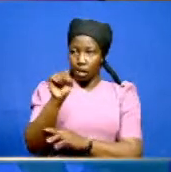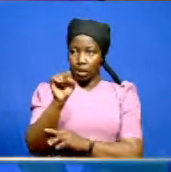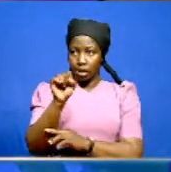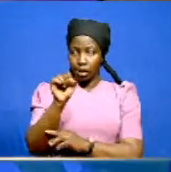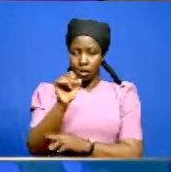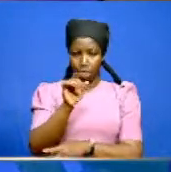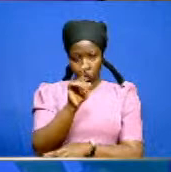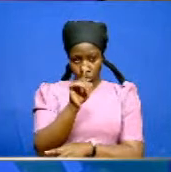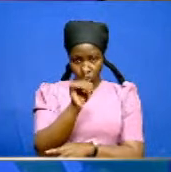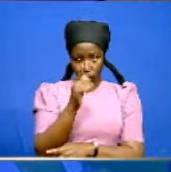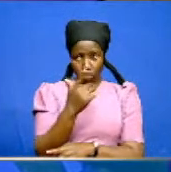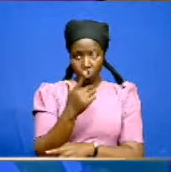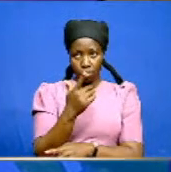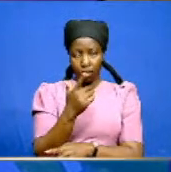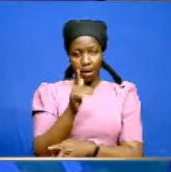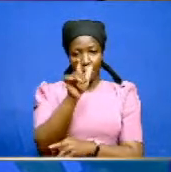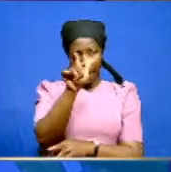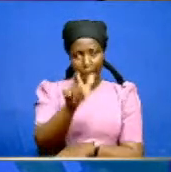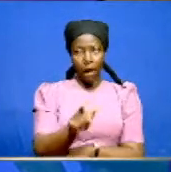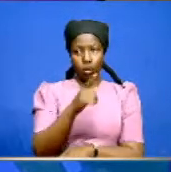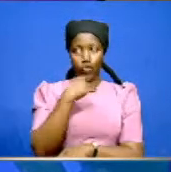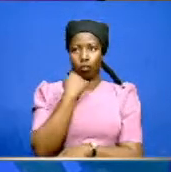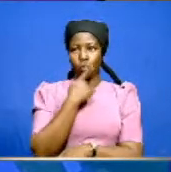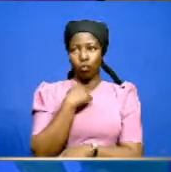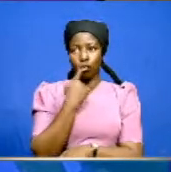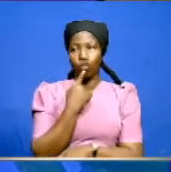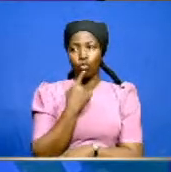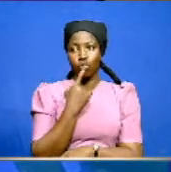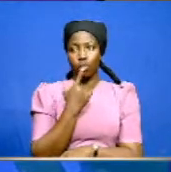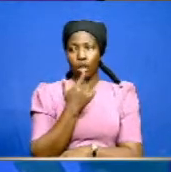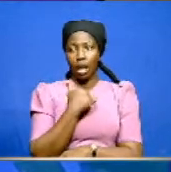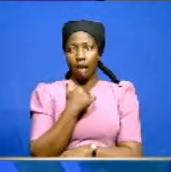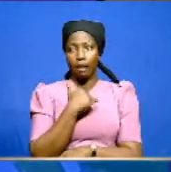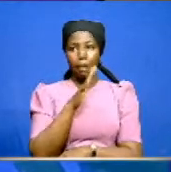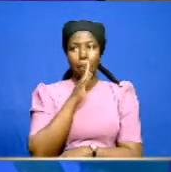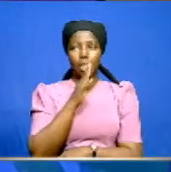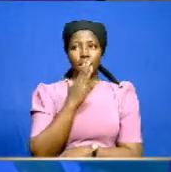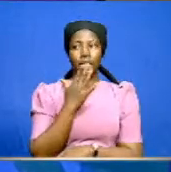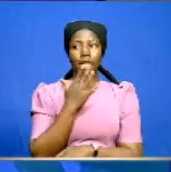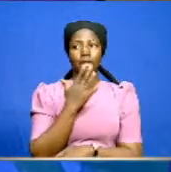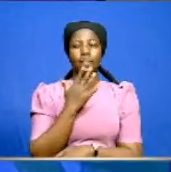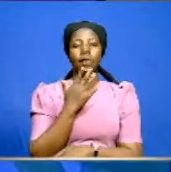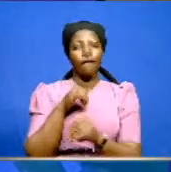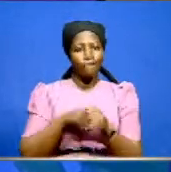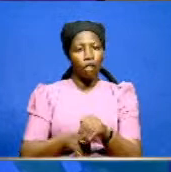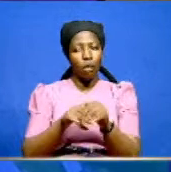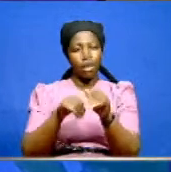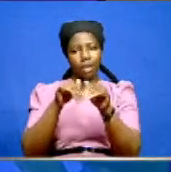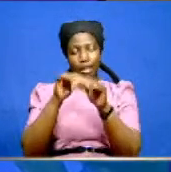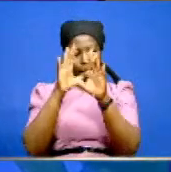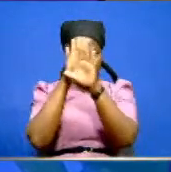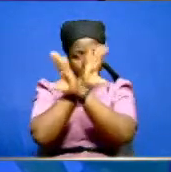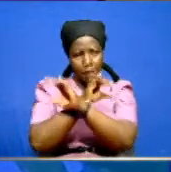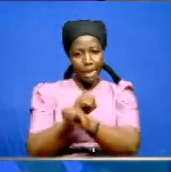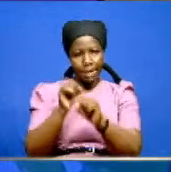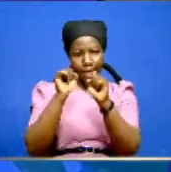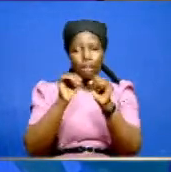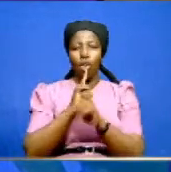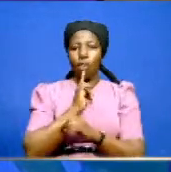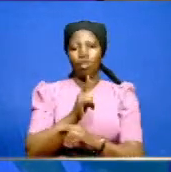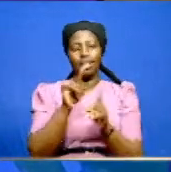you are the person who has been taking the president's instructions and assisting